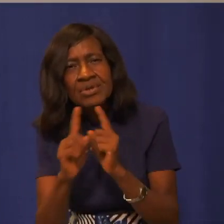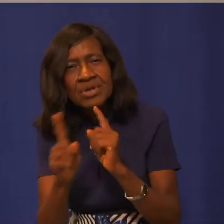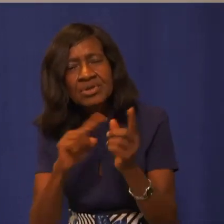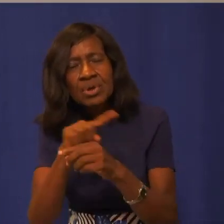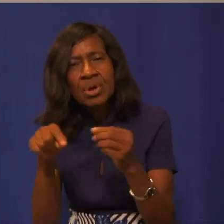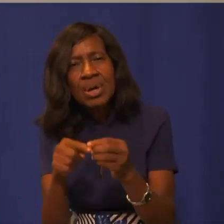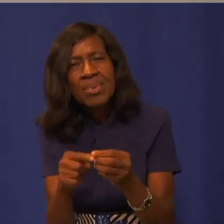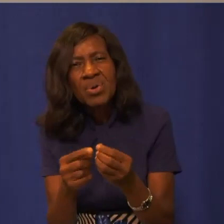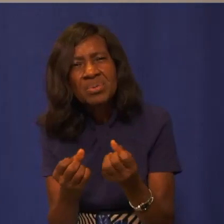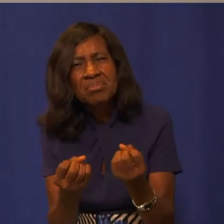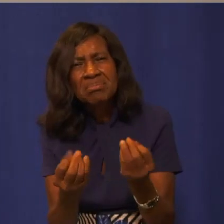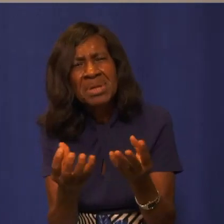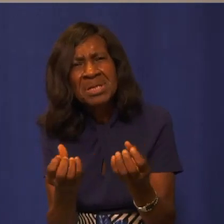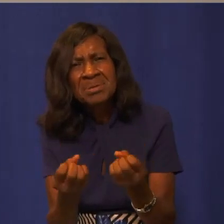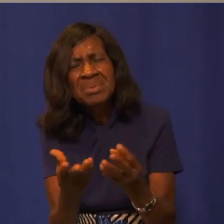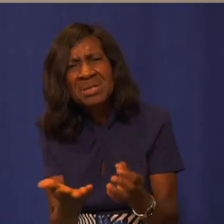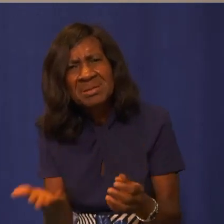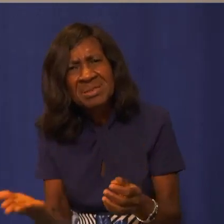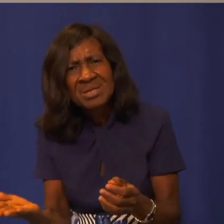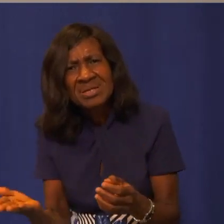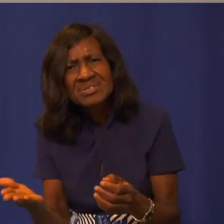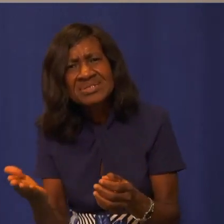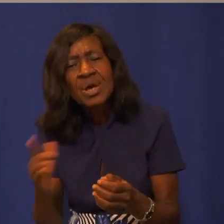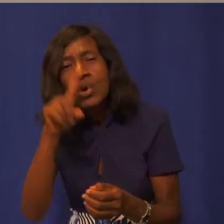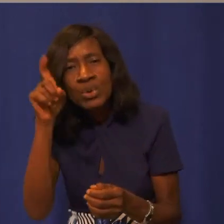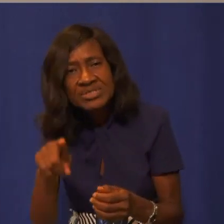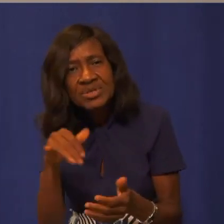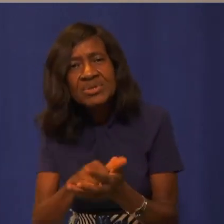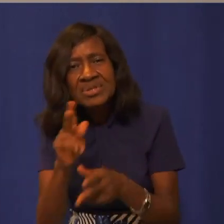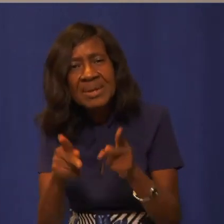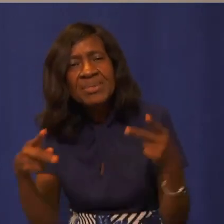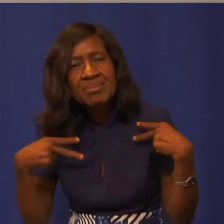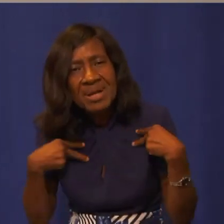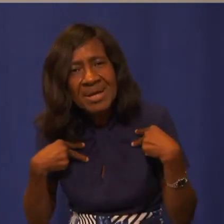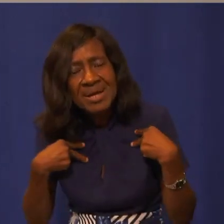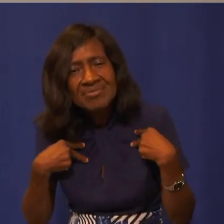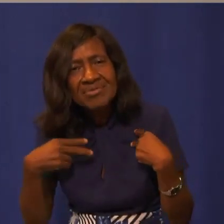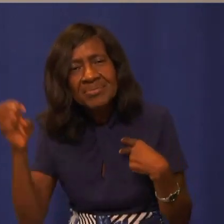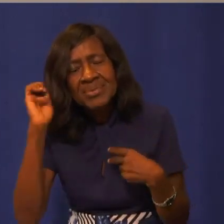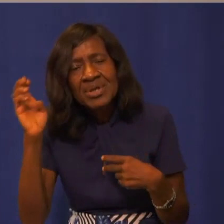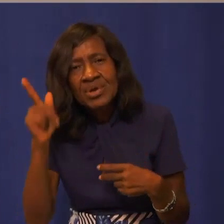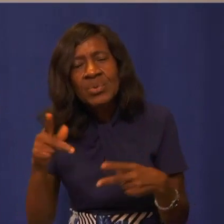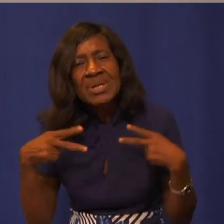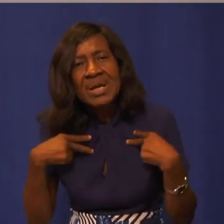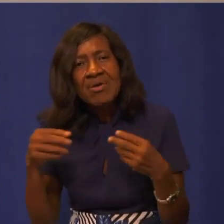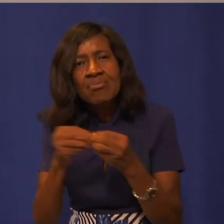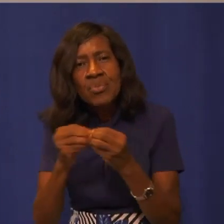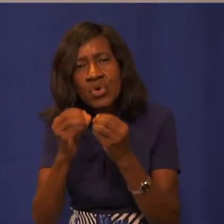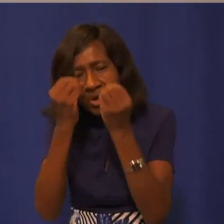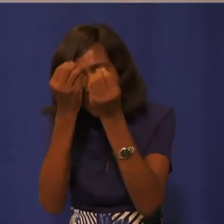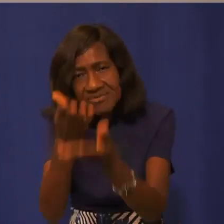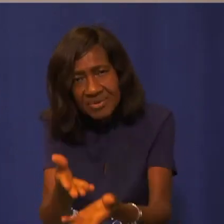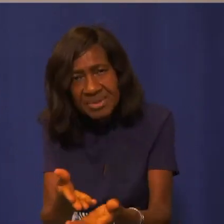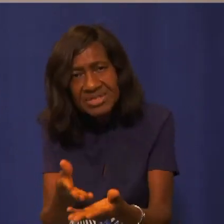many concerns that have been raised. So I'm doing an assessment through my ministry and have further information to release to the public later